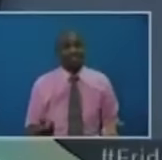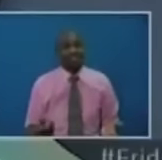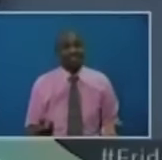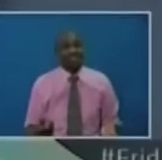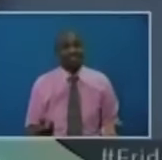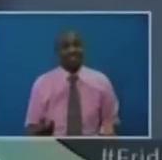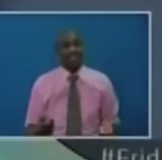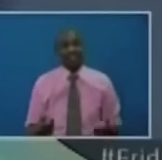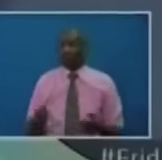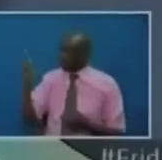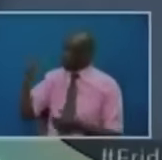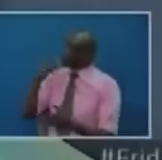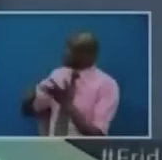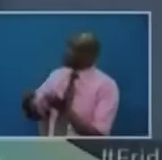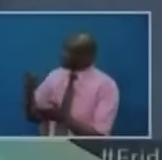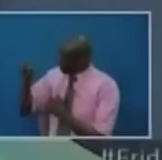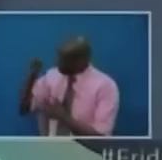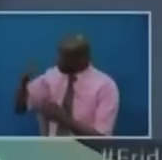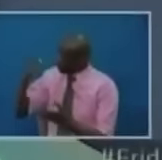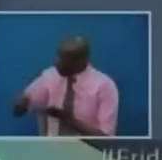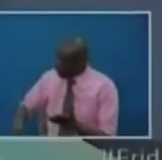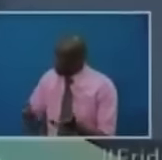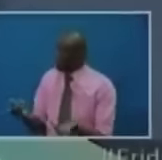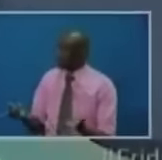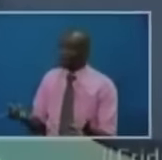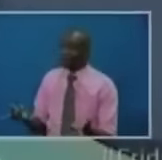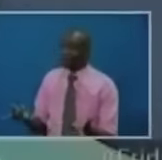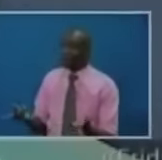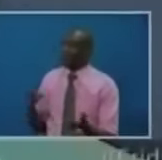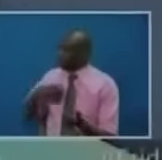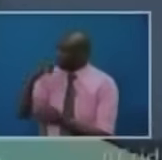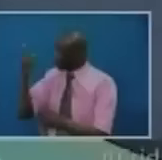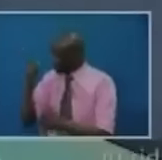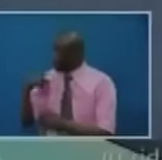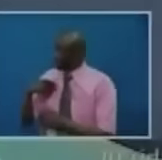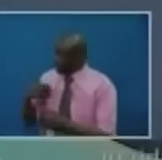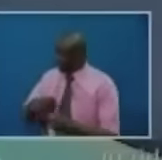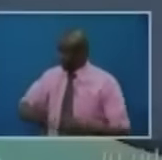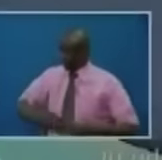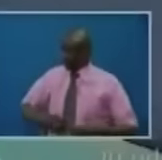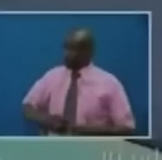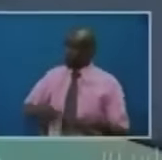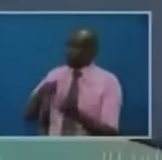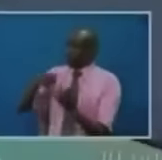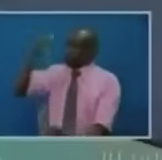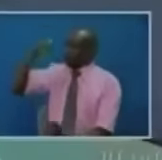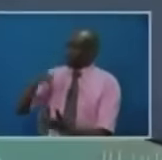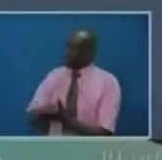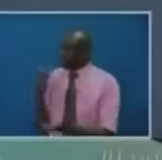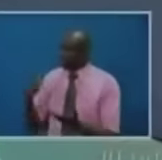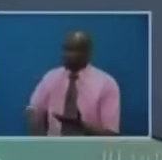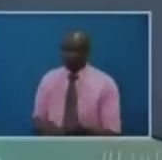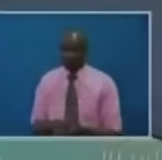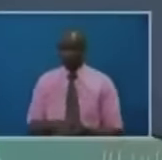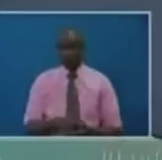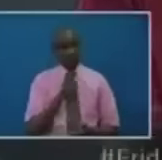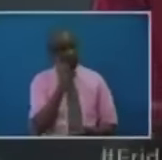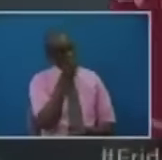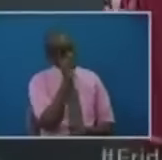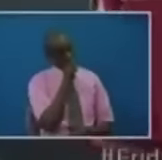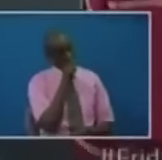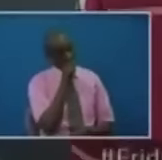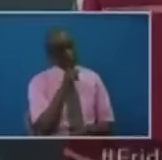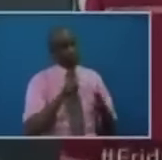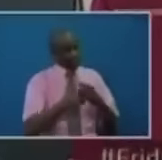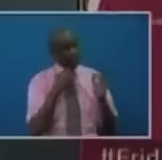want you to react to that. Do you think that wewe kama Njugush, okay, people say una six pack. Yeah. They, you know, Betty unaleta mazoeano.